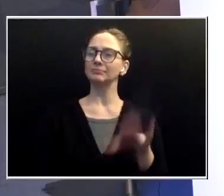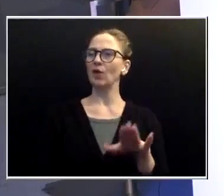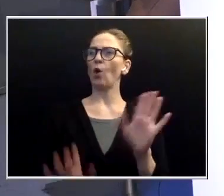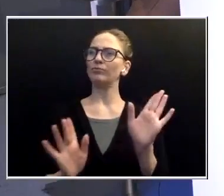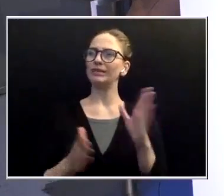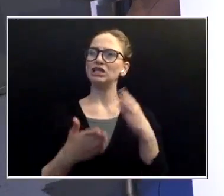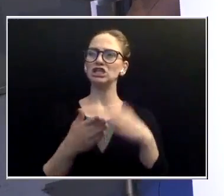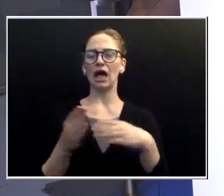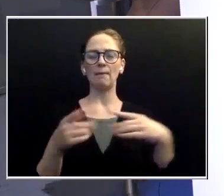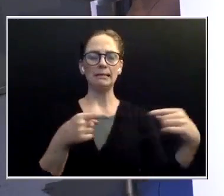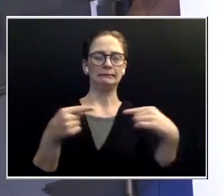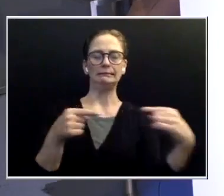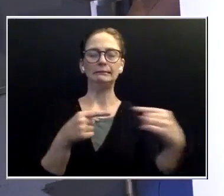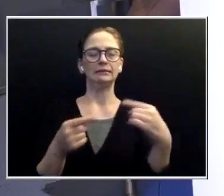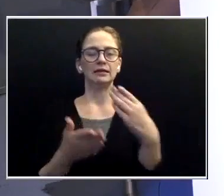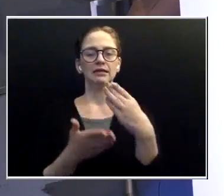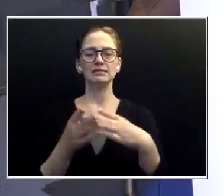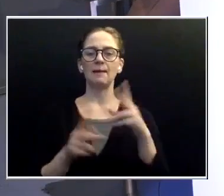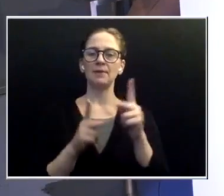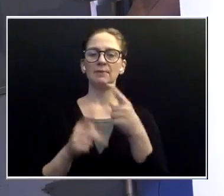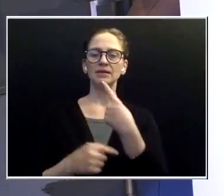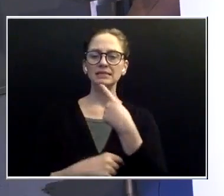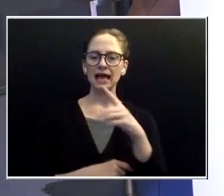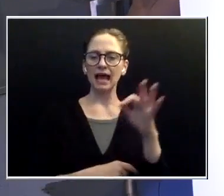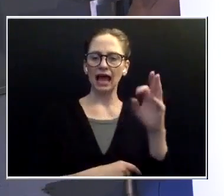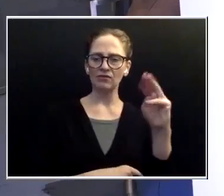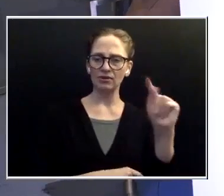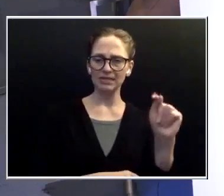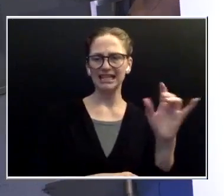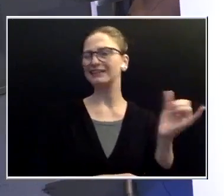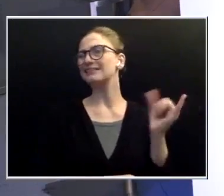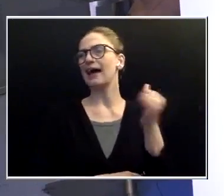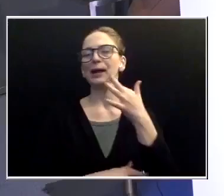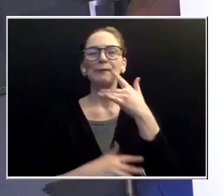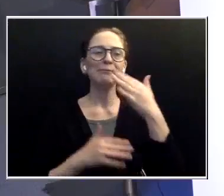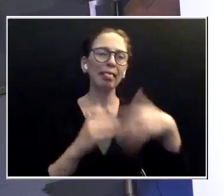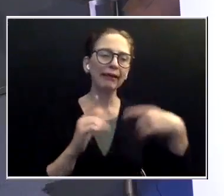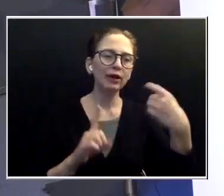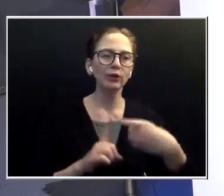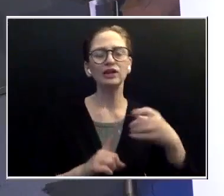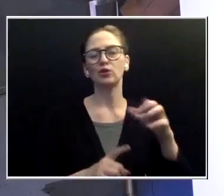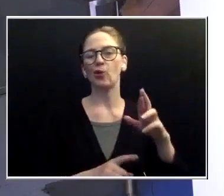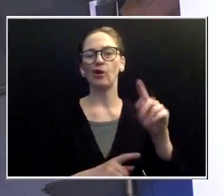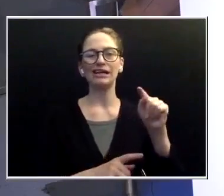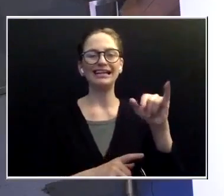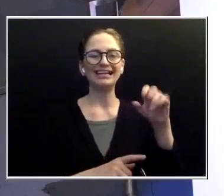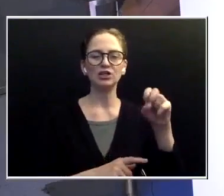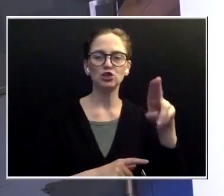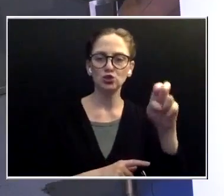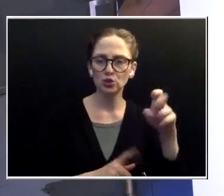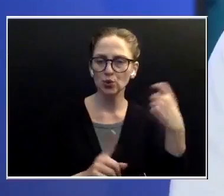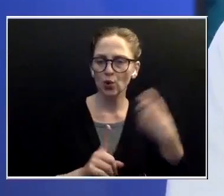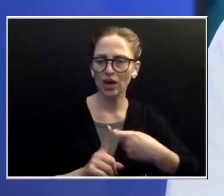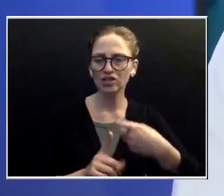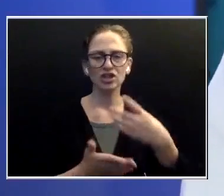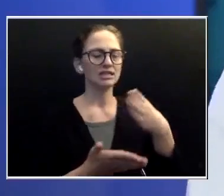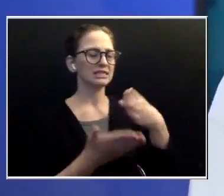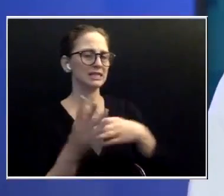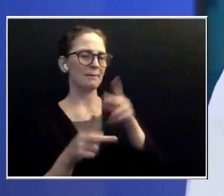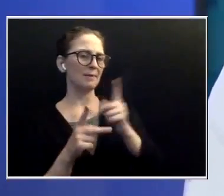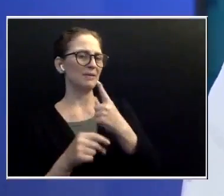like a blood or tissue donation, others as a new drug. Why the dispute? So I don't know if we can